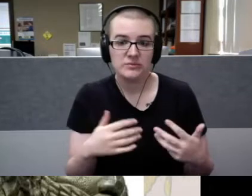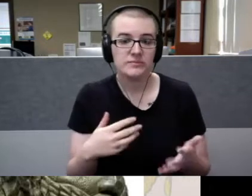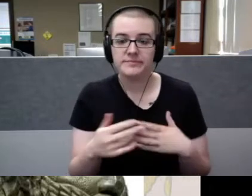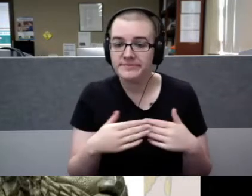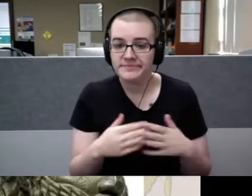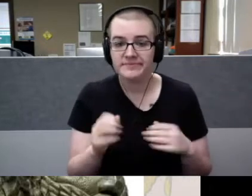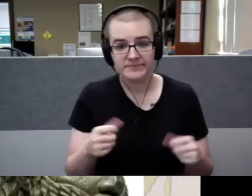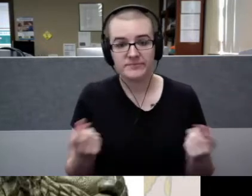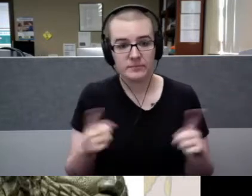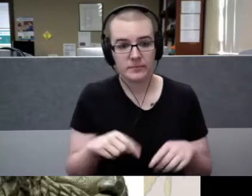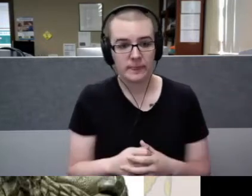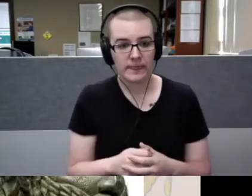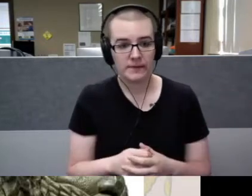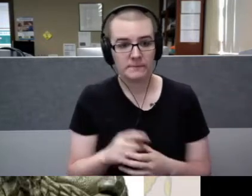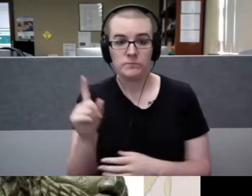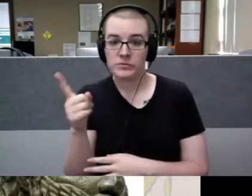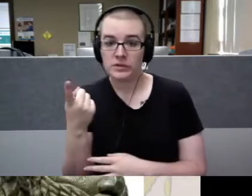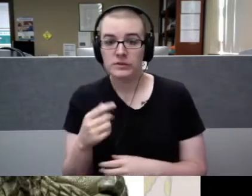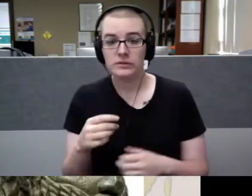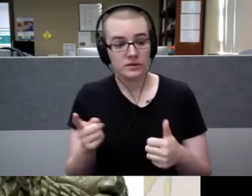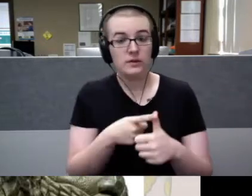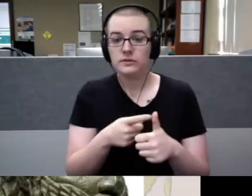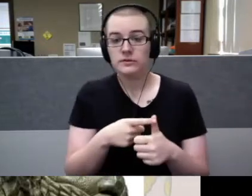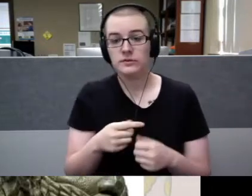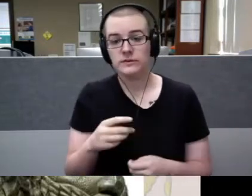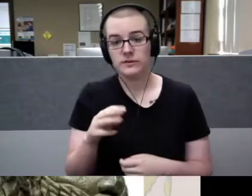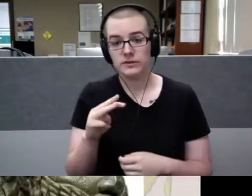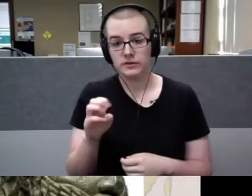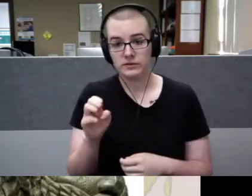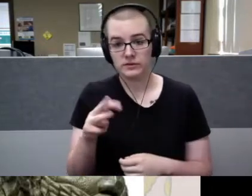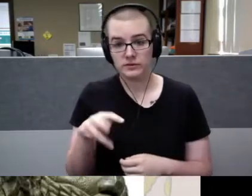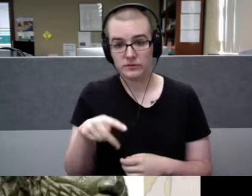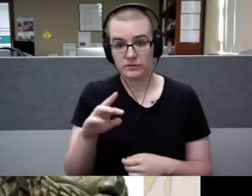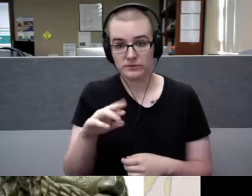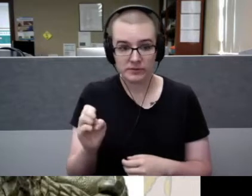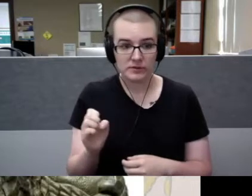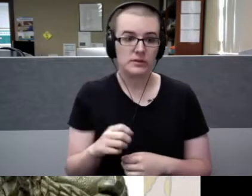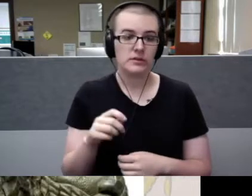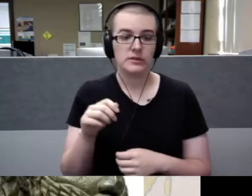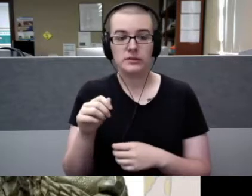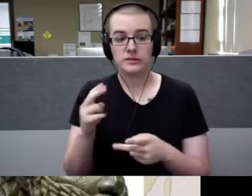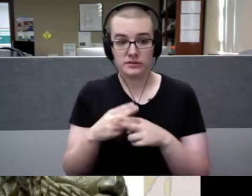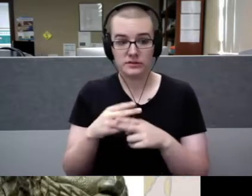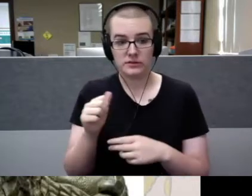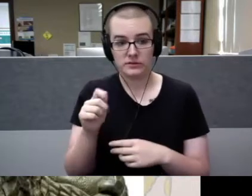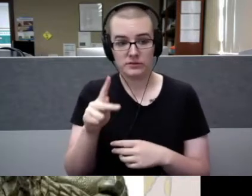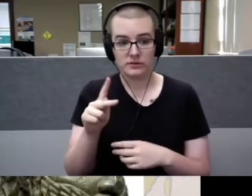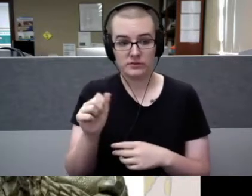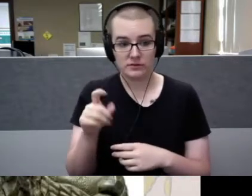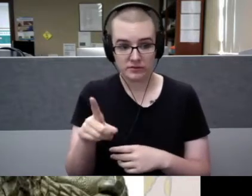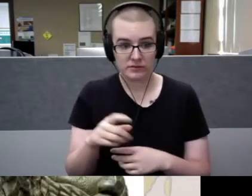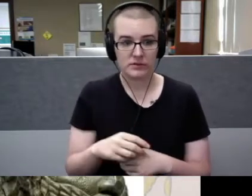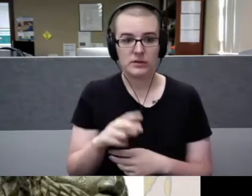is Akkad. And we find this in 2350 BCE, before Common Era. The founder